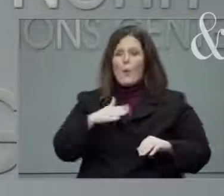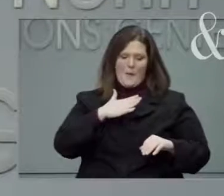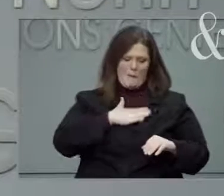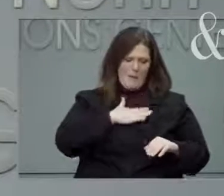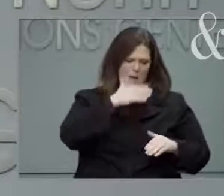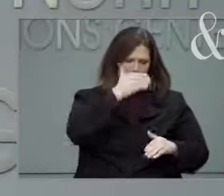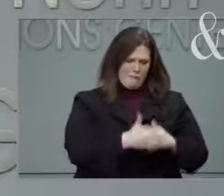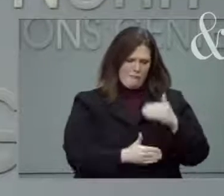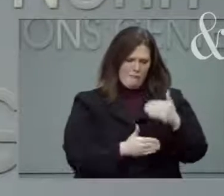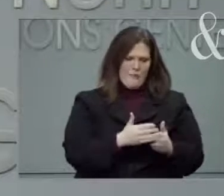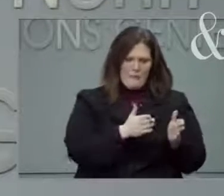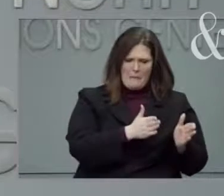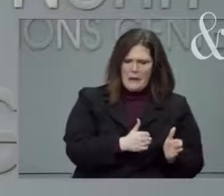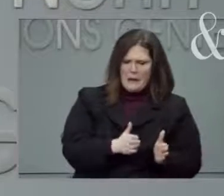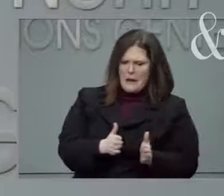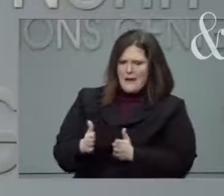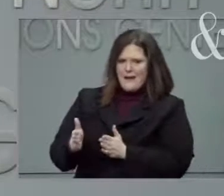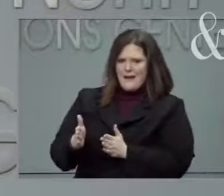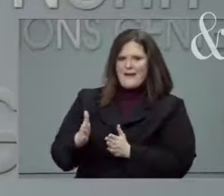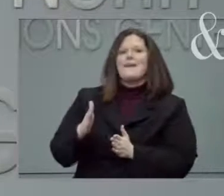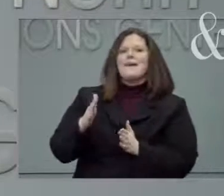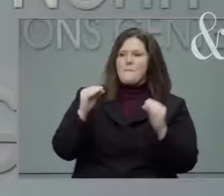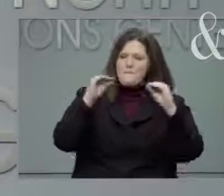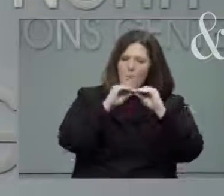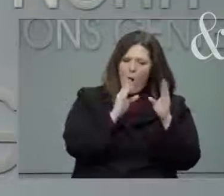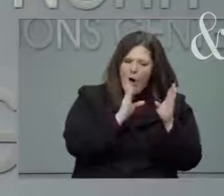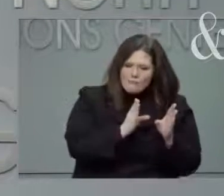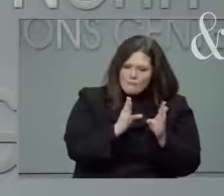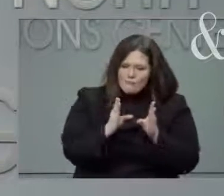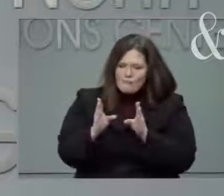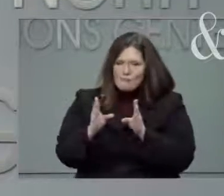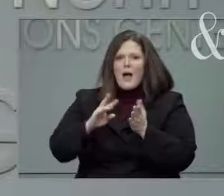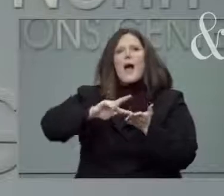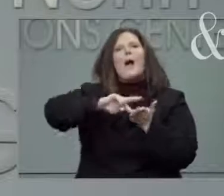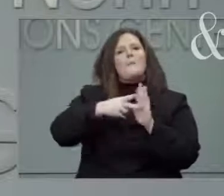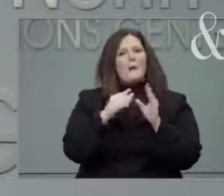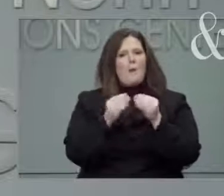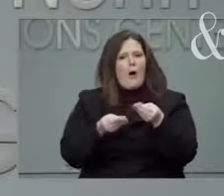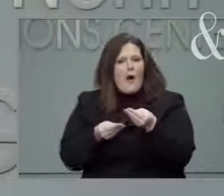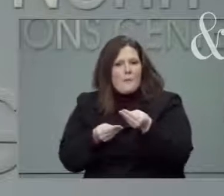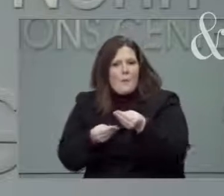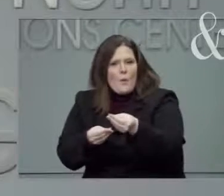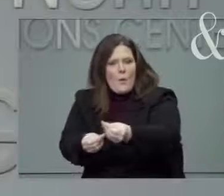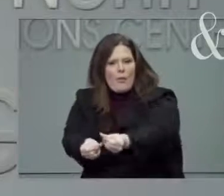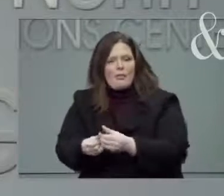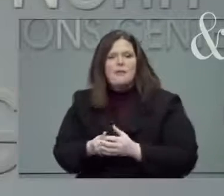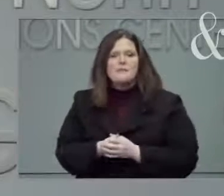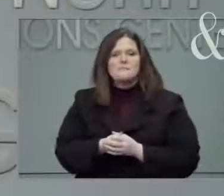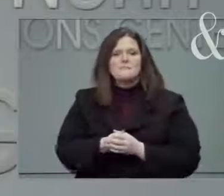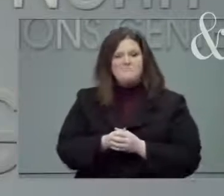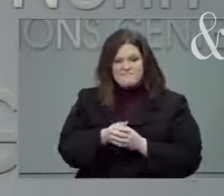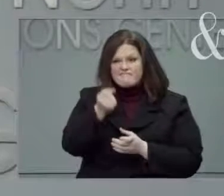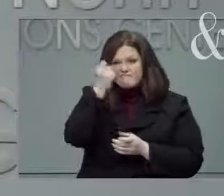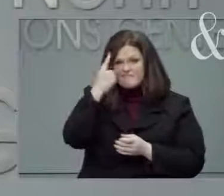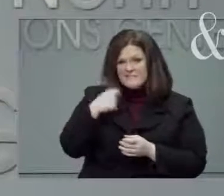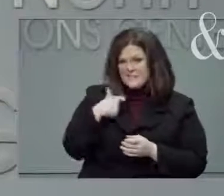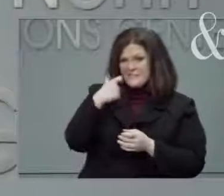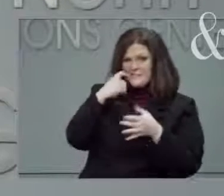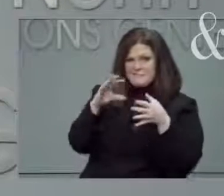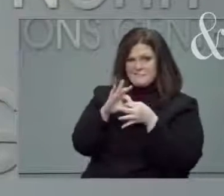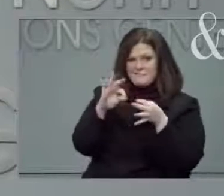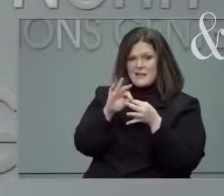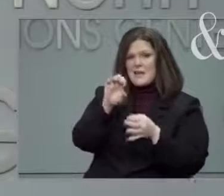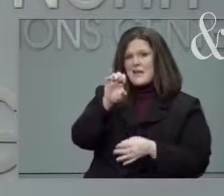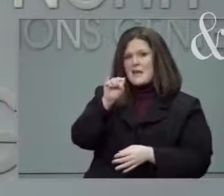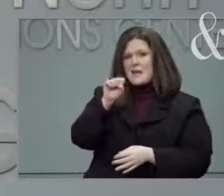concern about all of these essential frontline workers in a big group in Group 3, all of a sudden